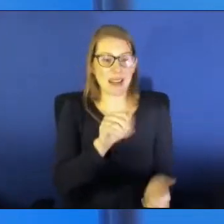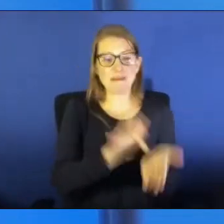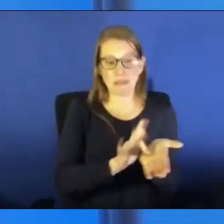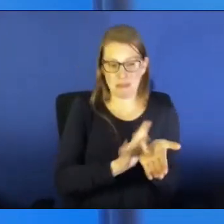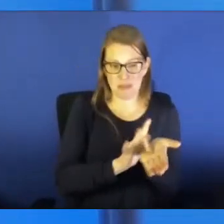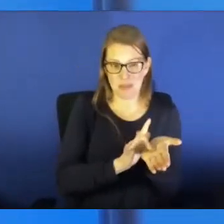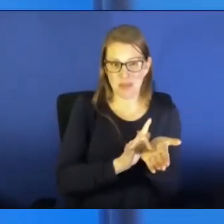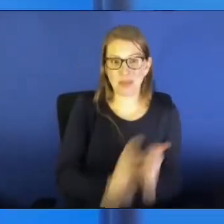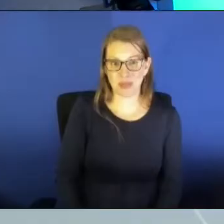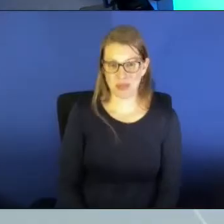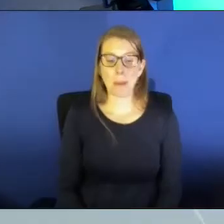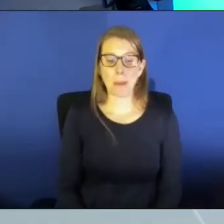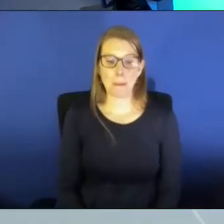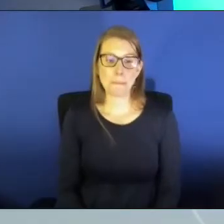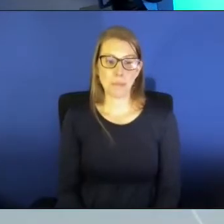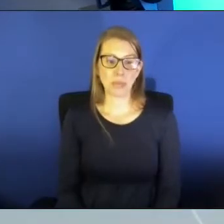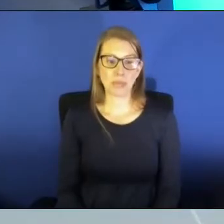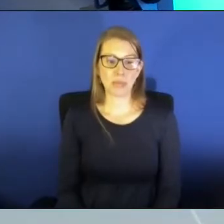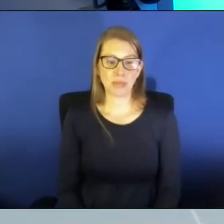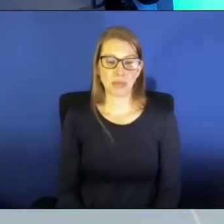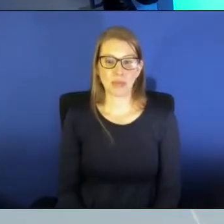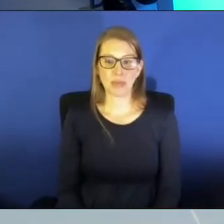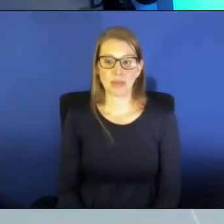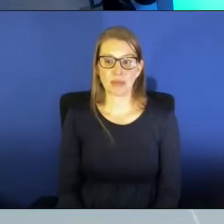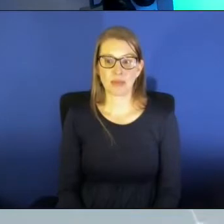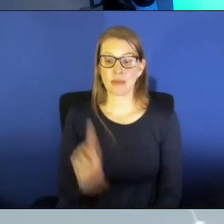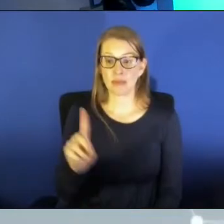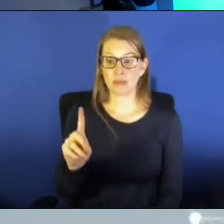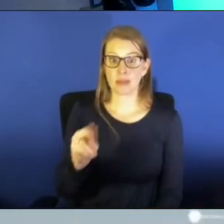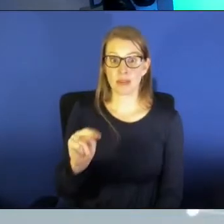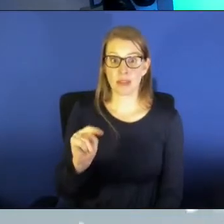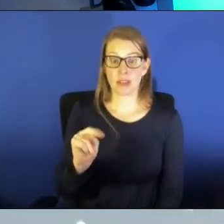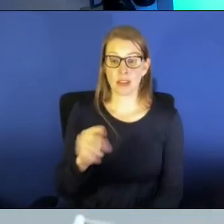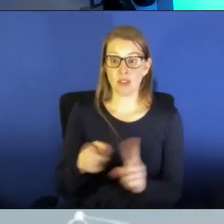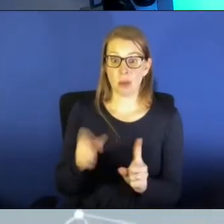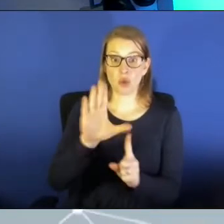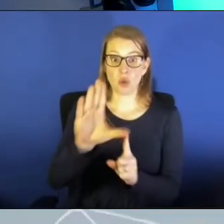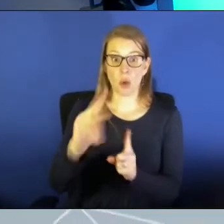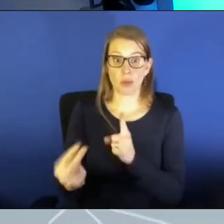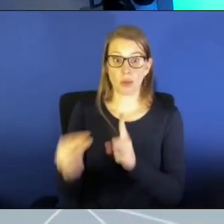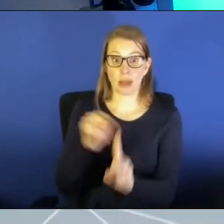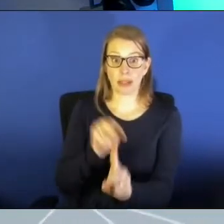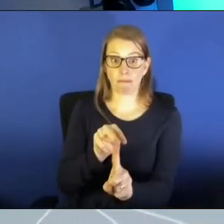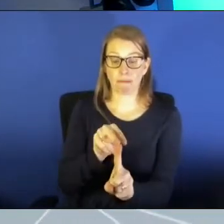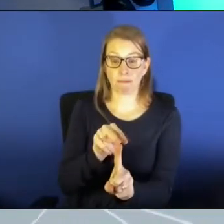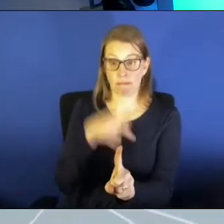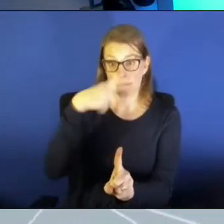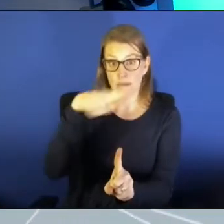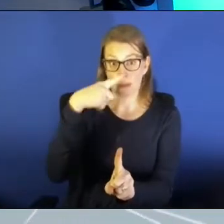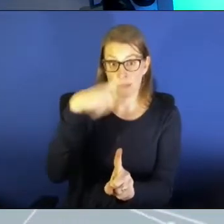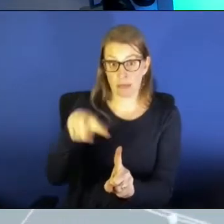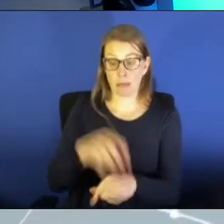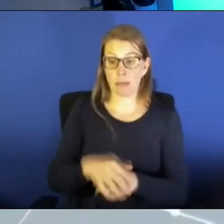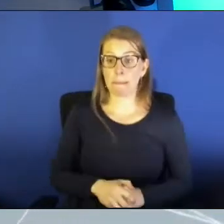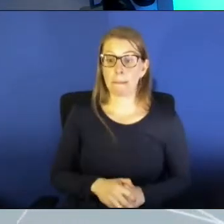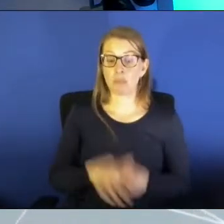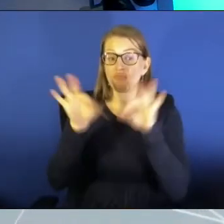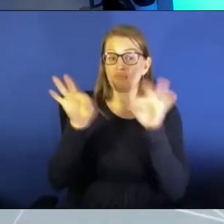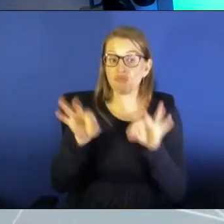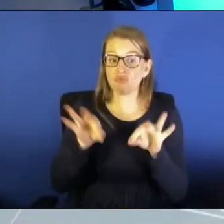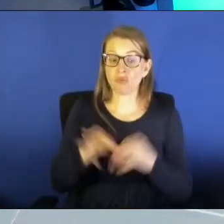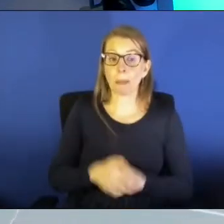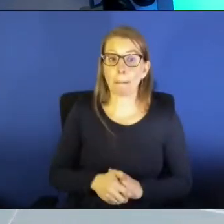medications. So Don, from your perspective, could you tell us a little bit about